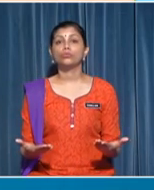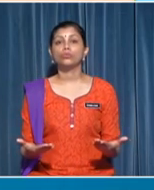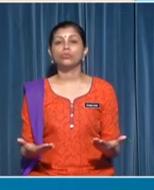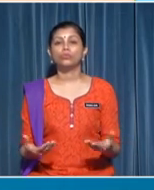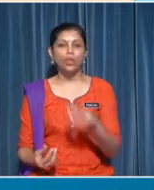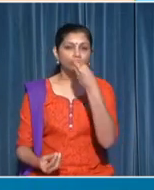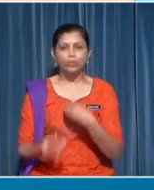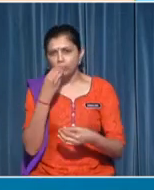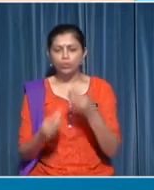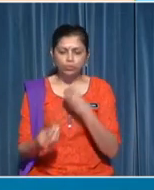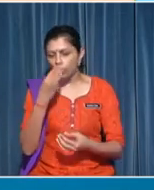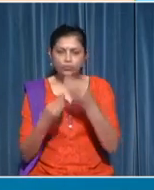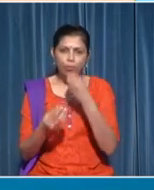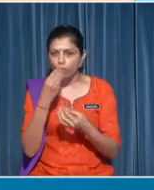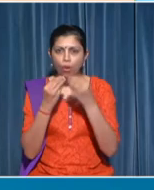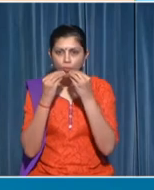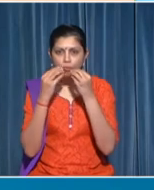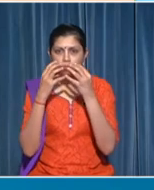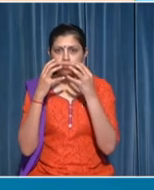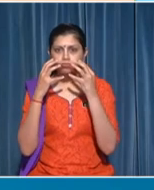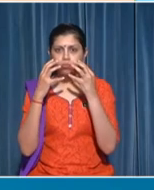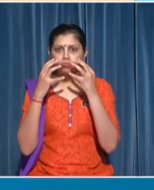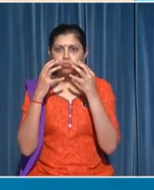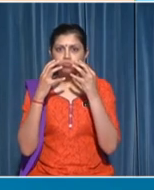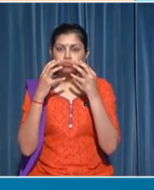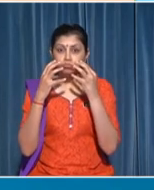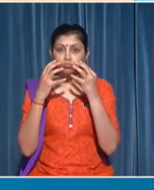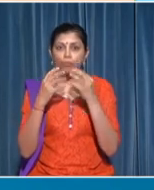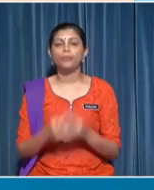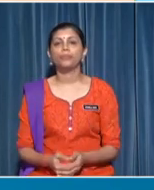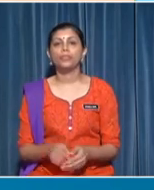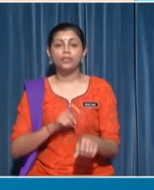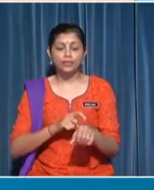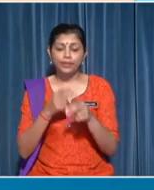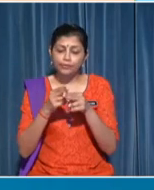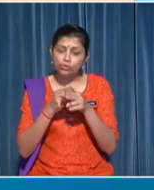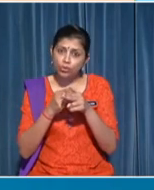as much food into your mouth as you can in the shortest time possible.